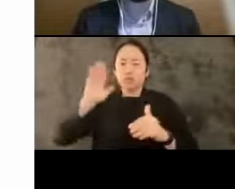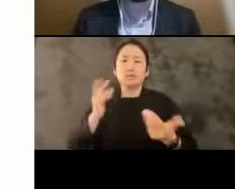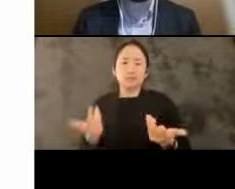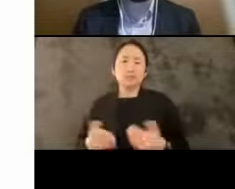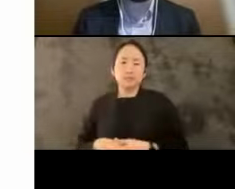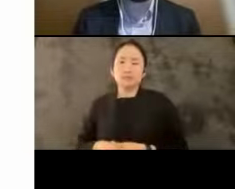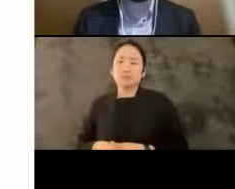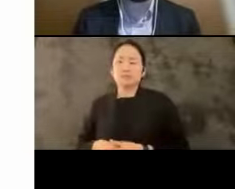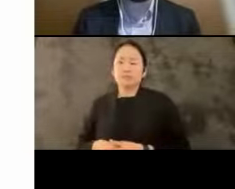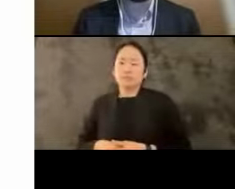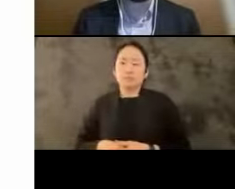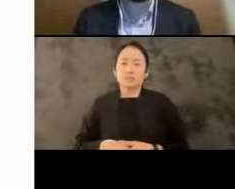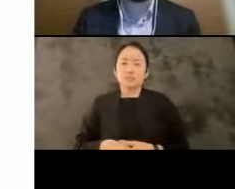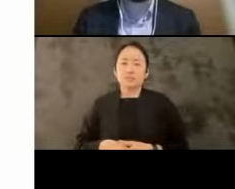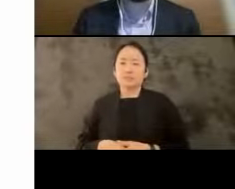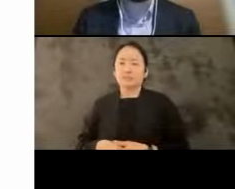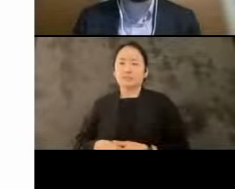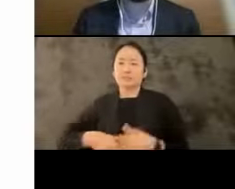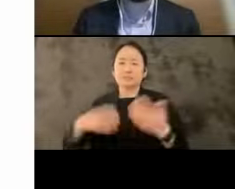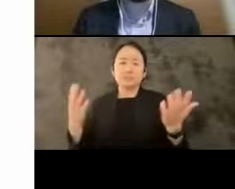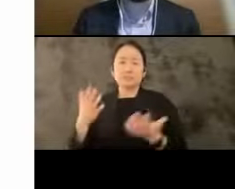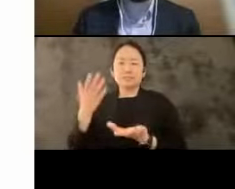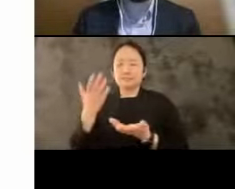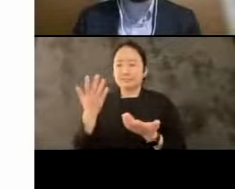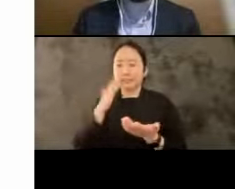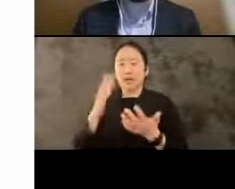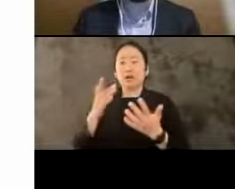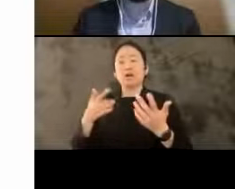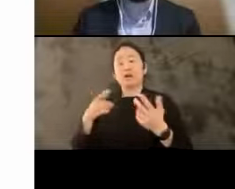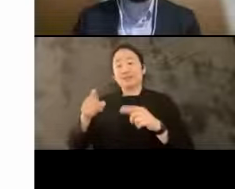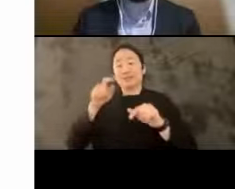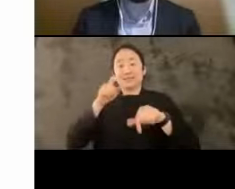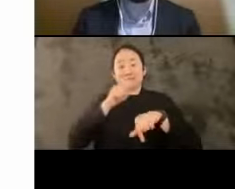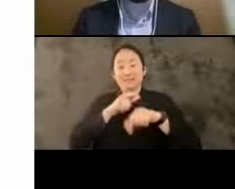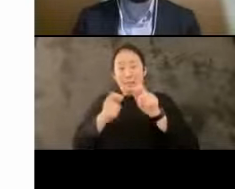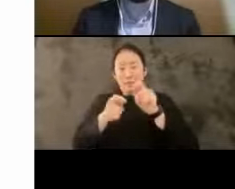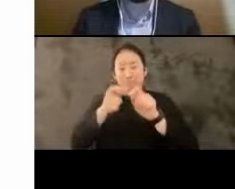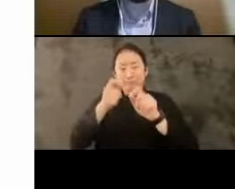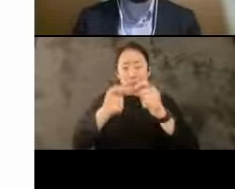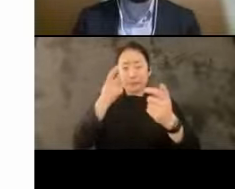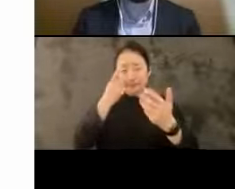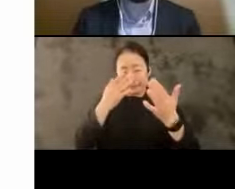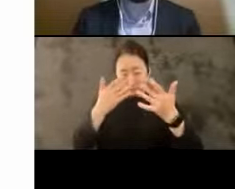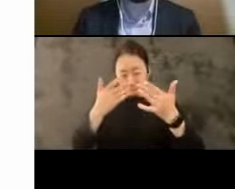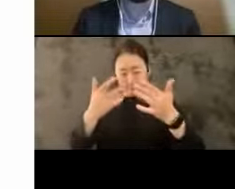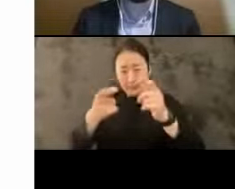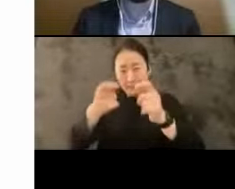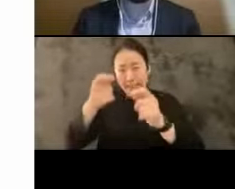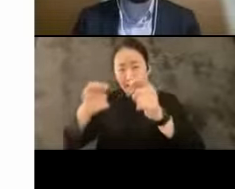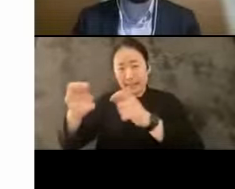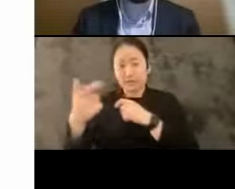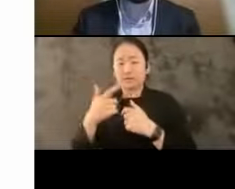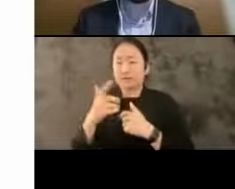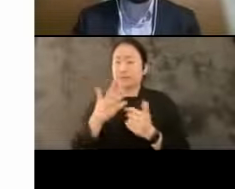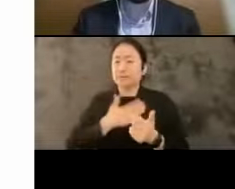So, and things may be tweaked a little bit as they look at that. So yeah, continue your